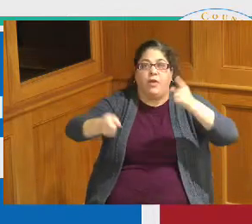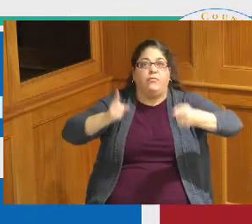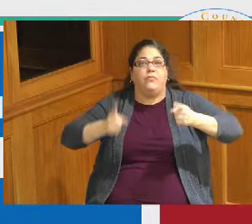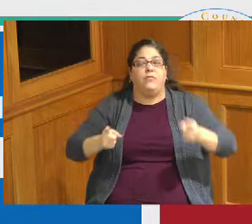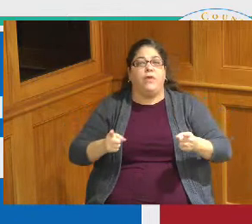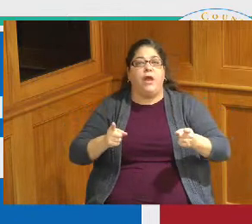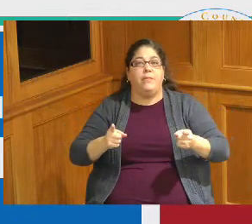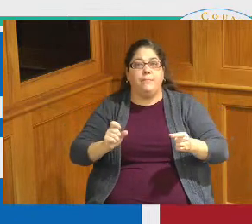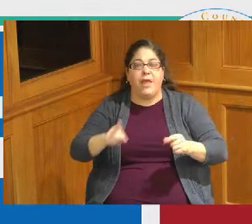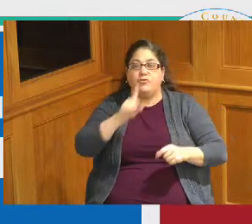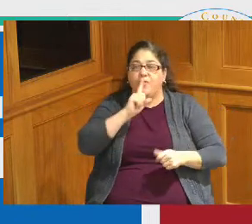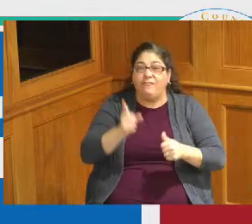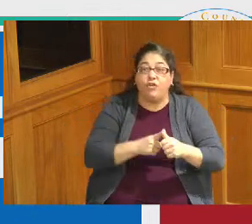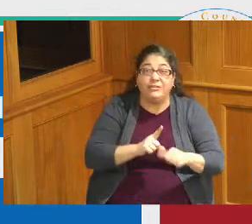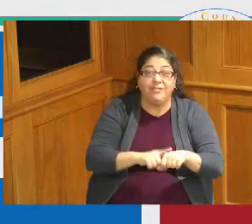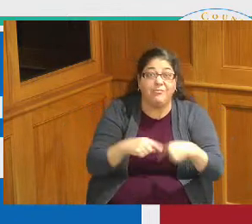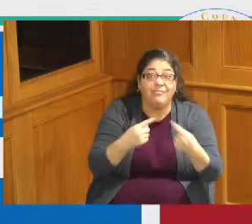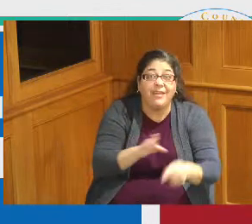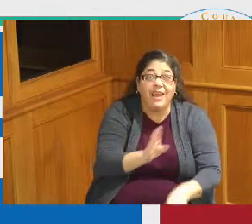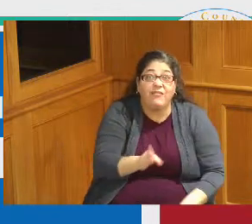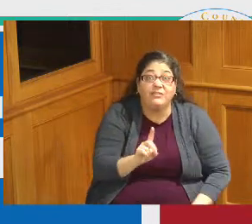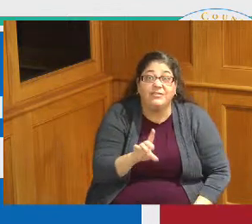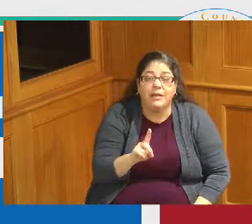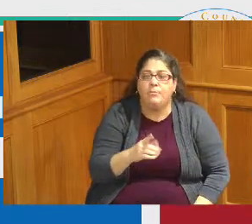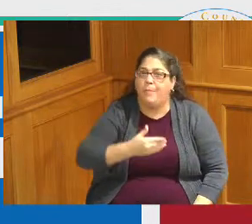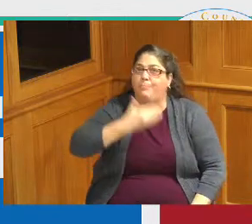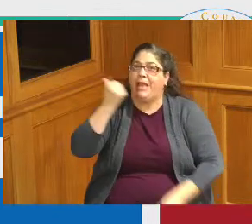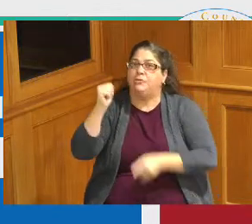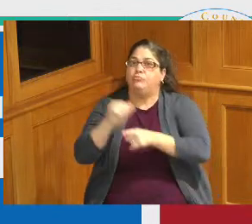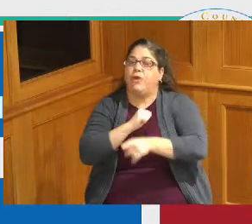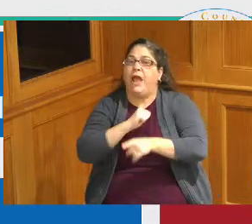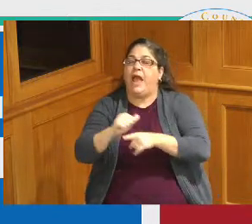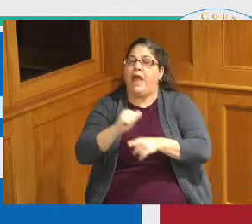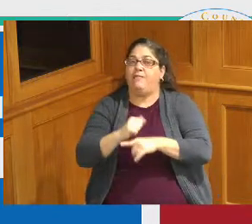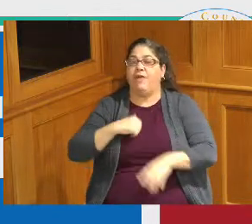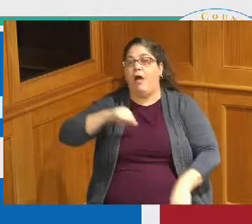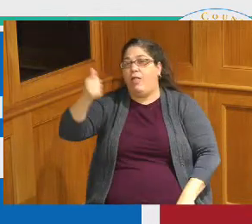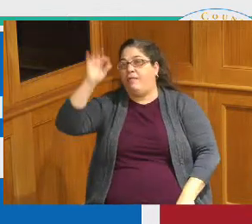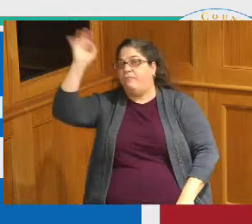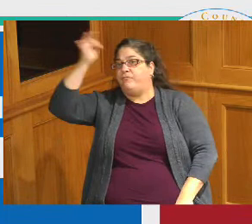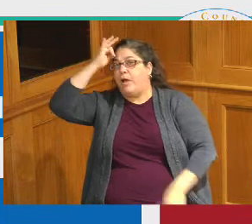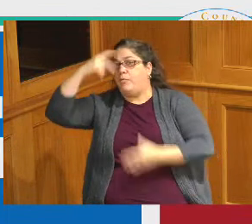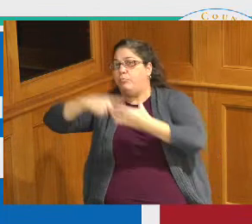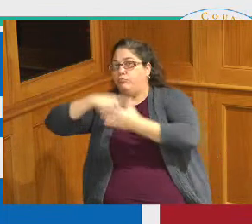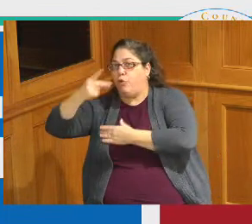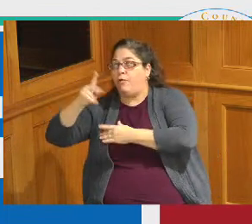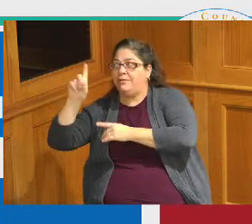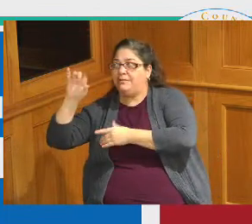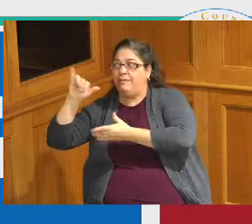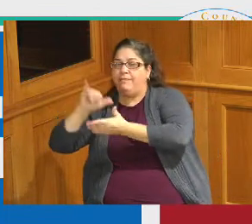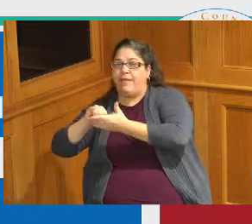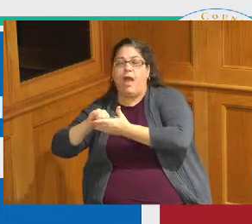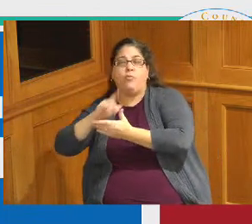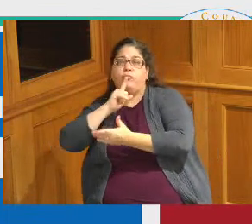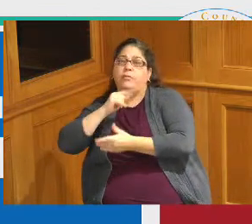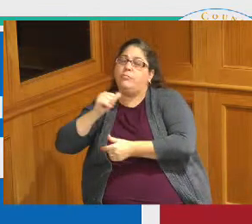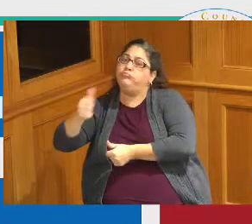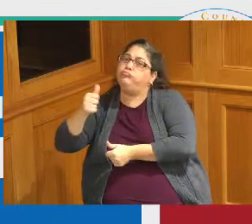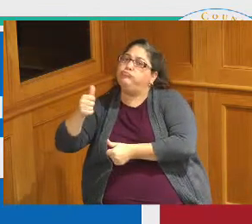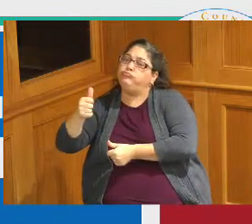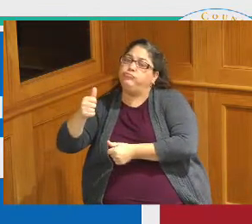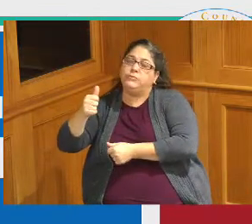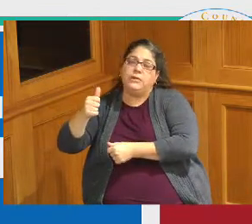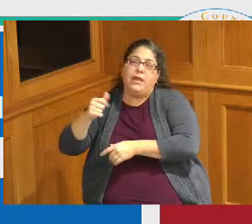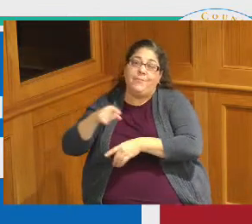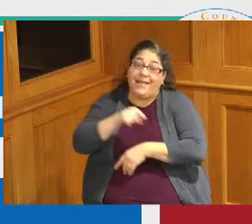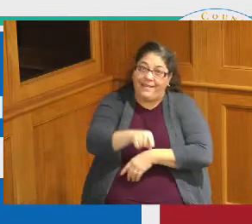That's the first time this is happening. But it's a best practice, and I've done that in my federal programs, and it's worked very well. And we're glad to have it here at Hamilton County